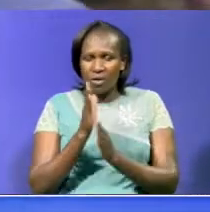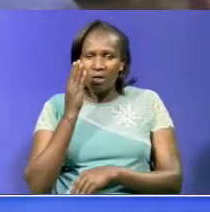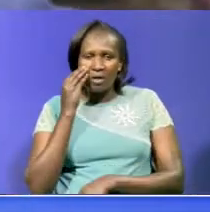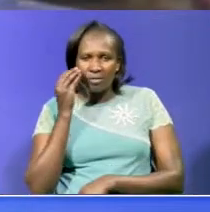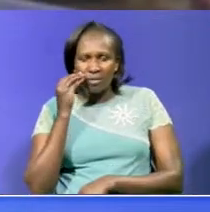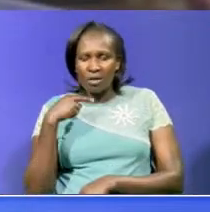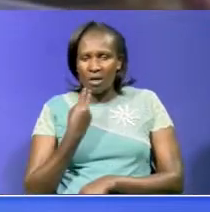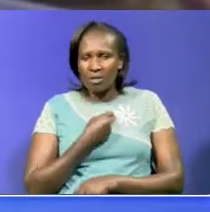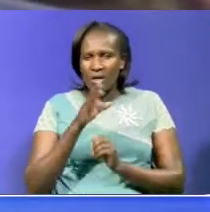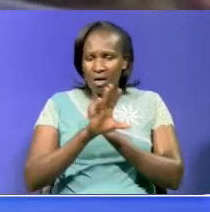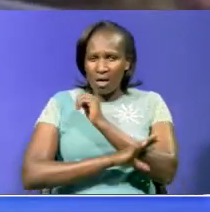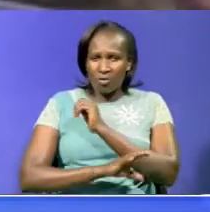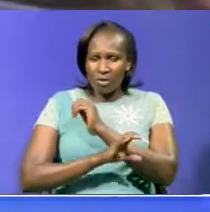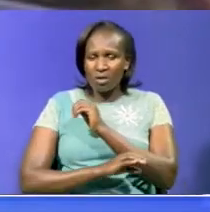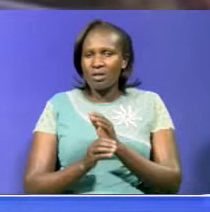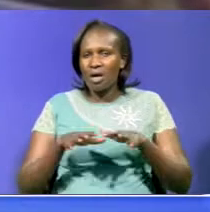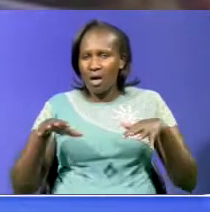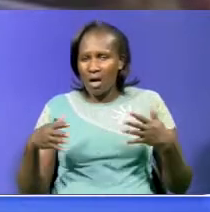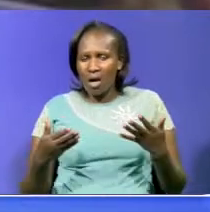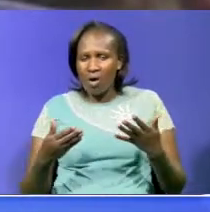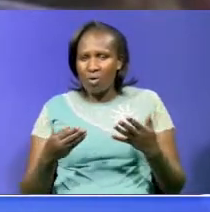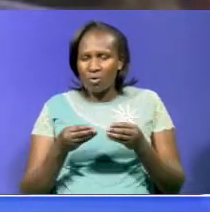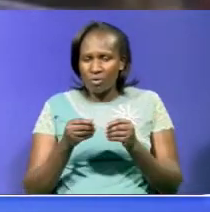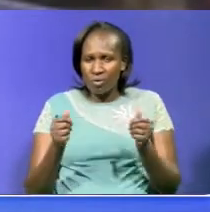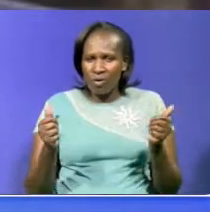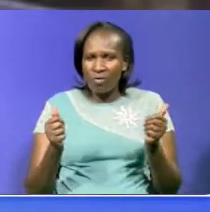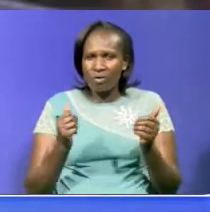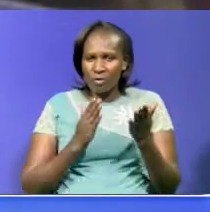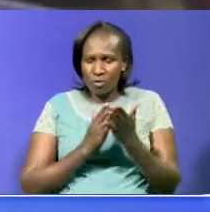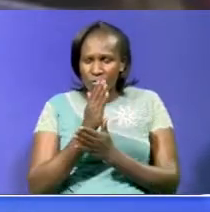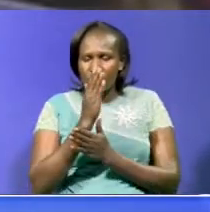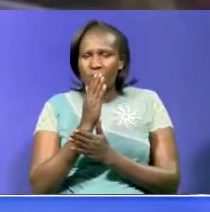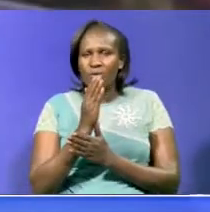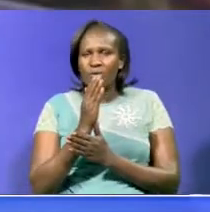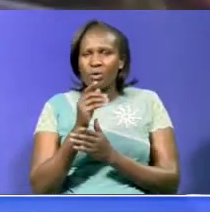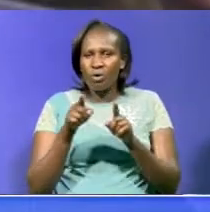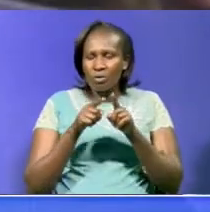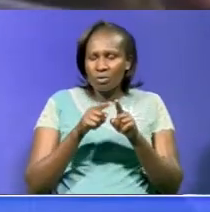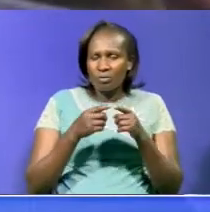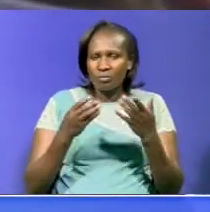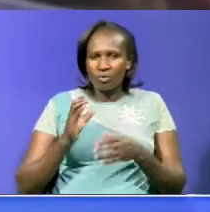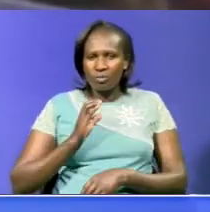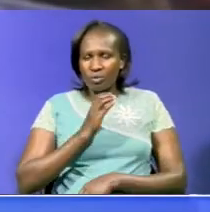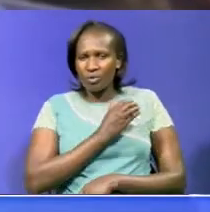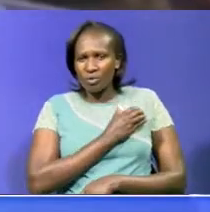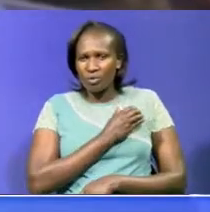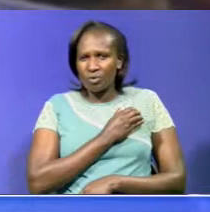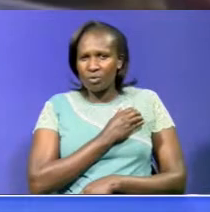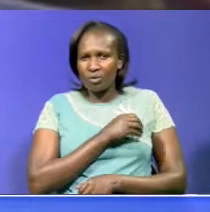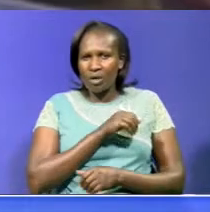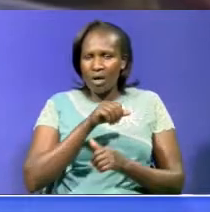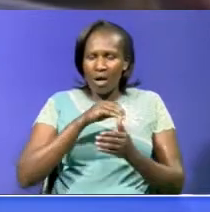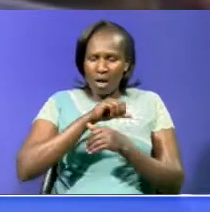country, how we set up a Truth, Justice and Reconciliation Commission that went around the